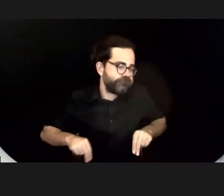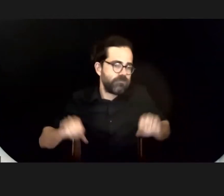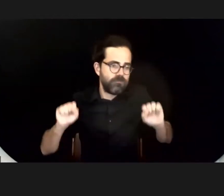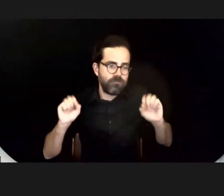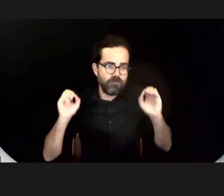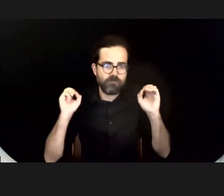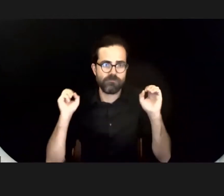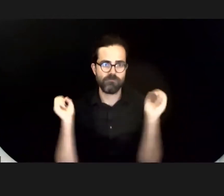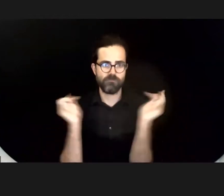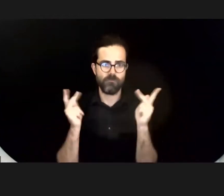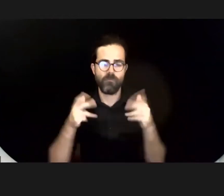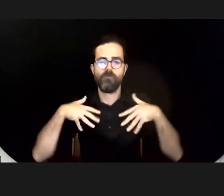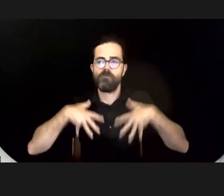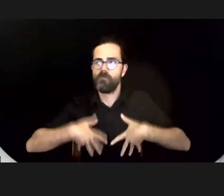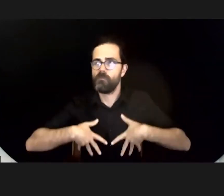by a classical company.